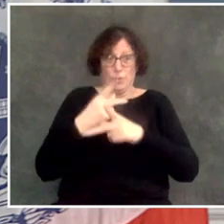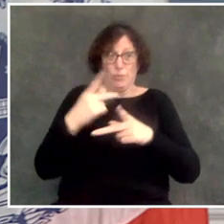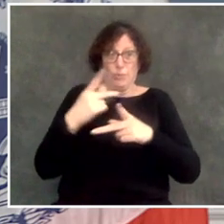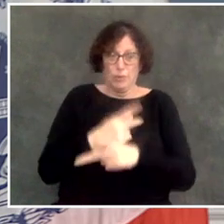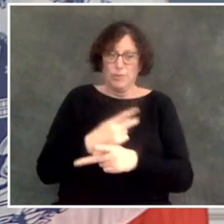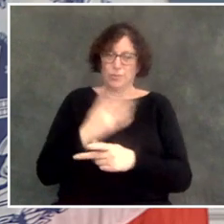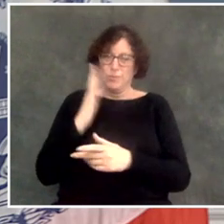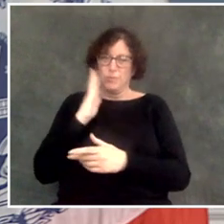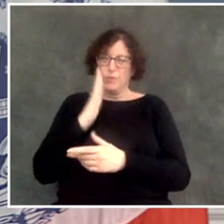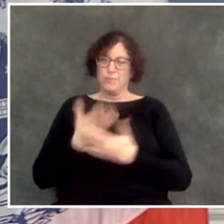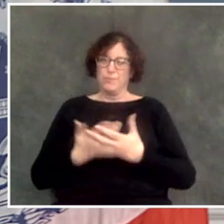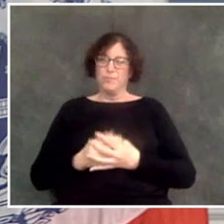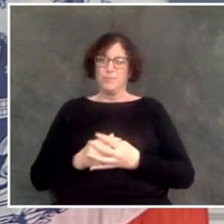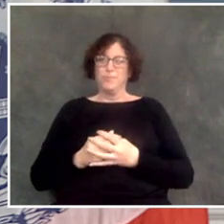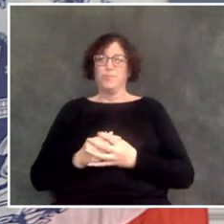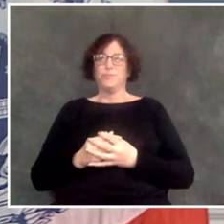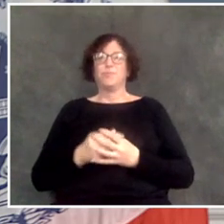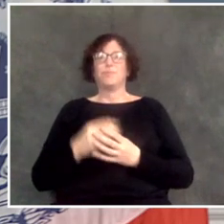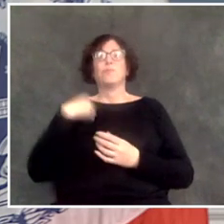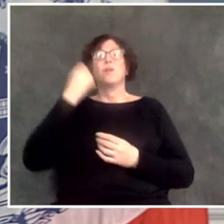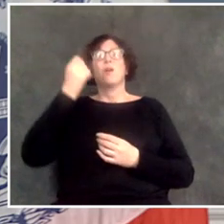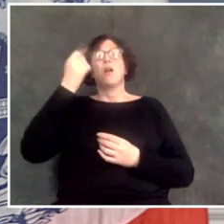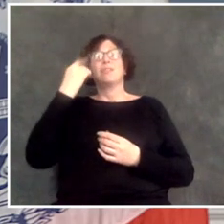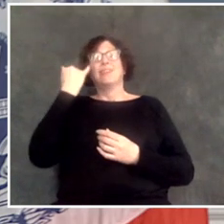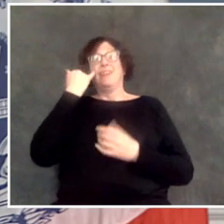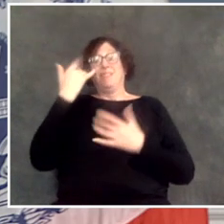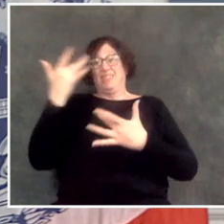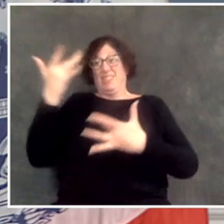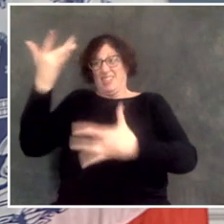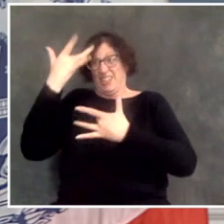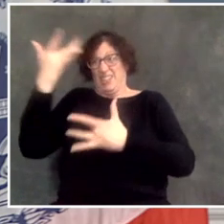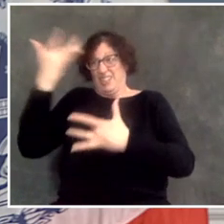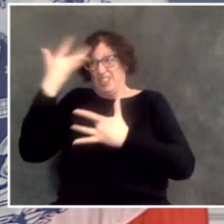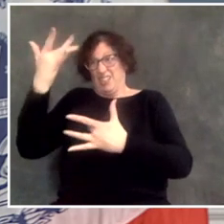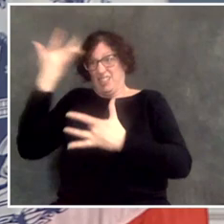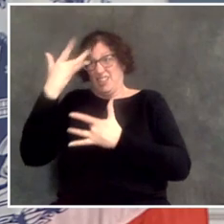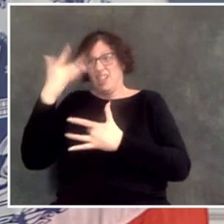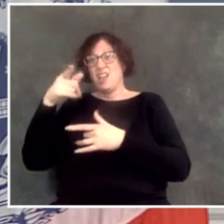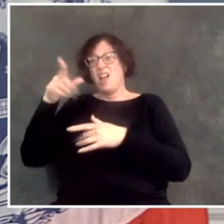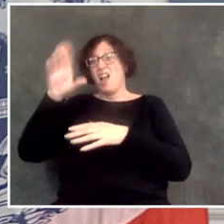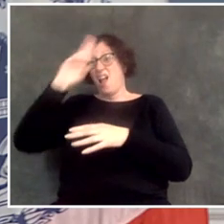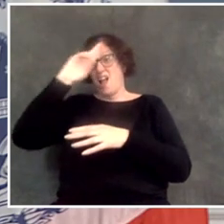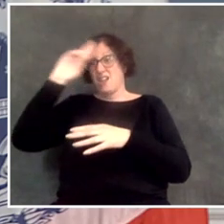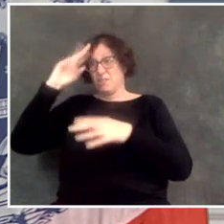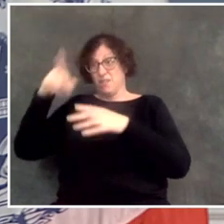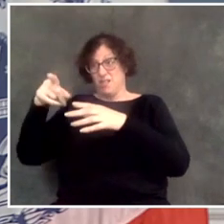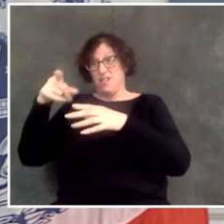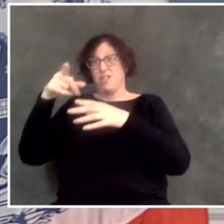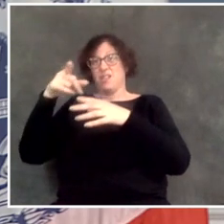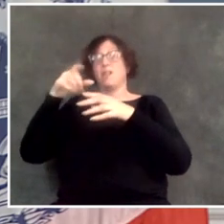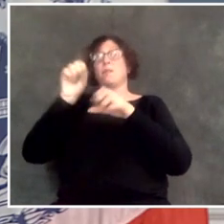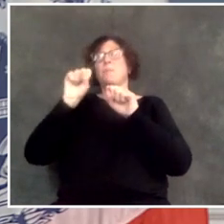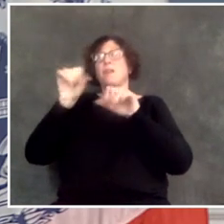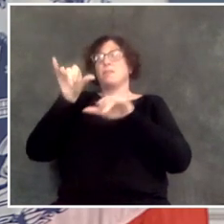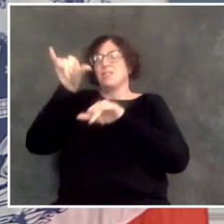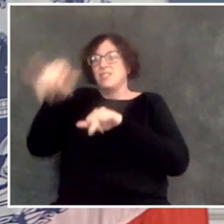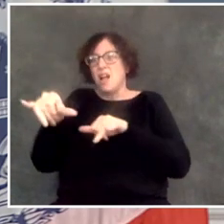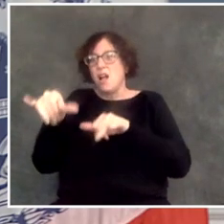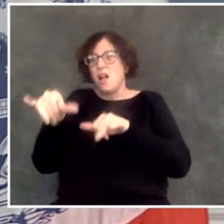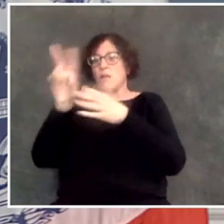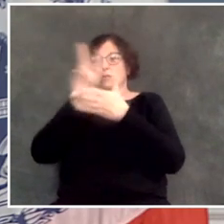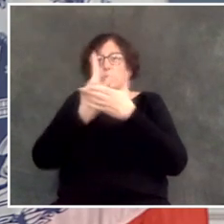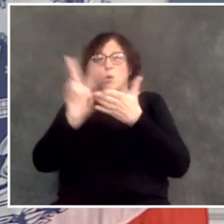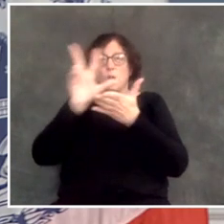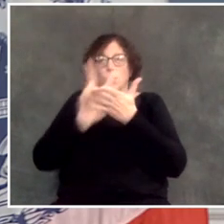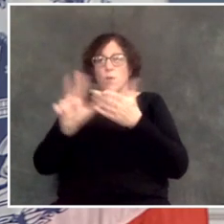hospital for weeks, folks who are on those ventilators, many times that's 3 weeks. And now Mitch